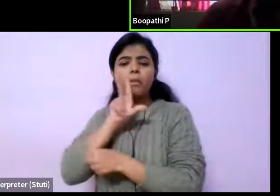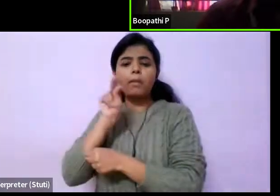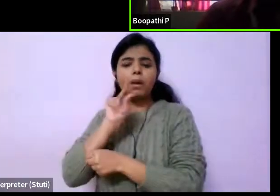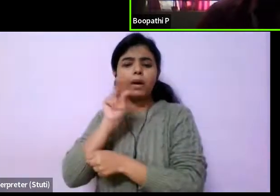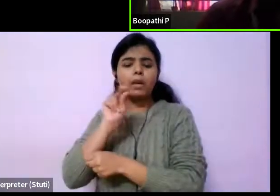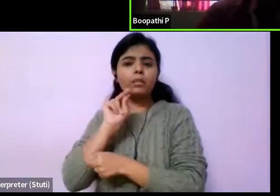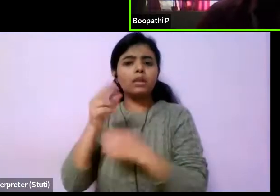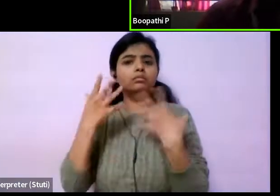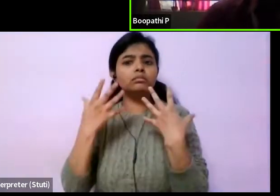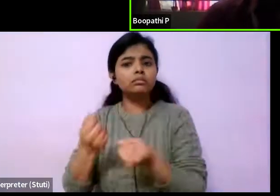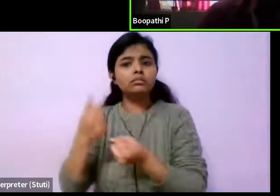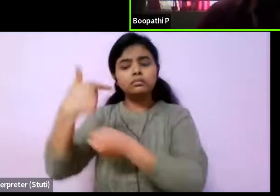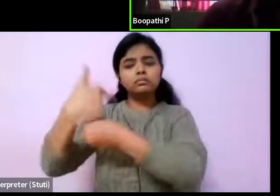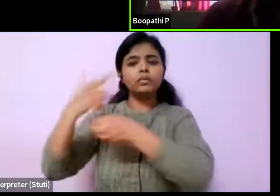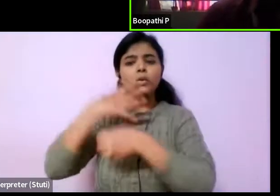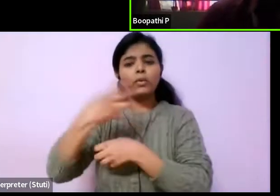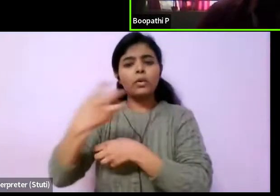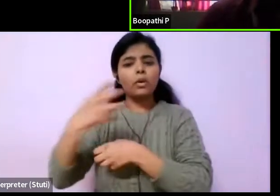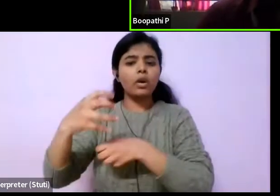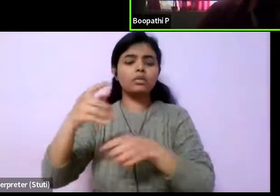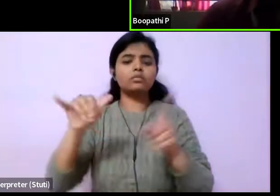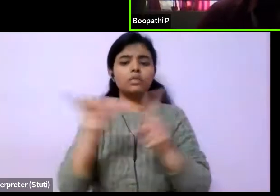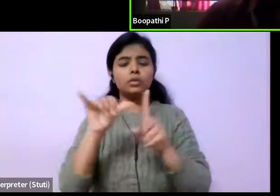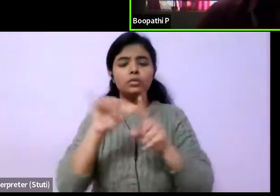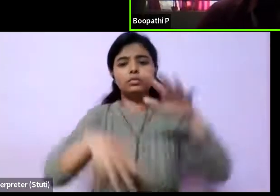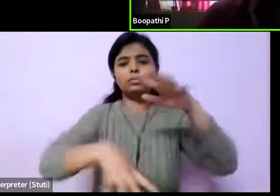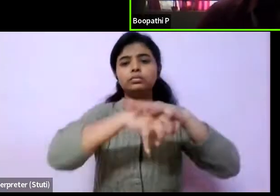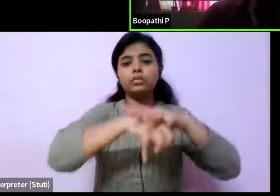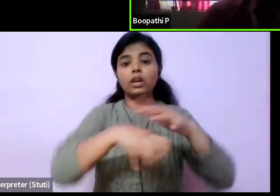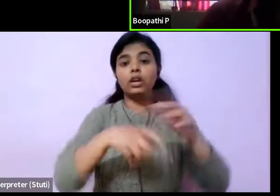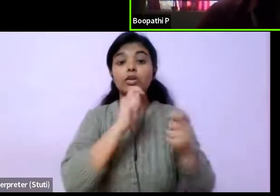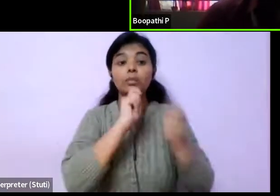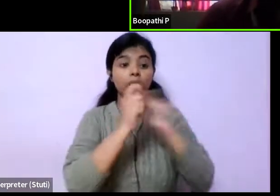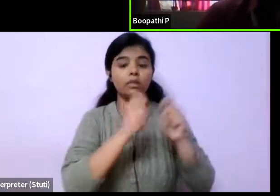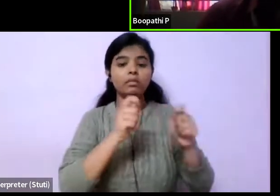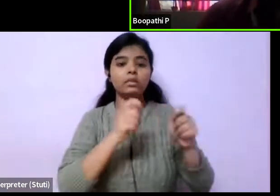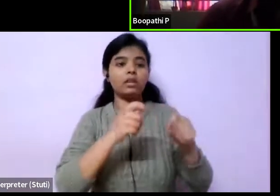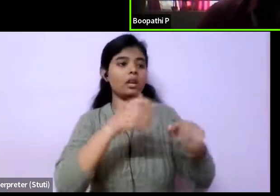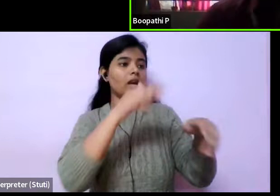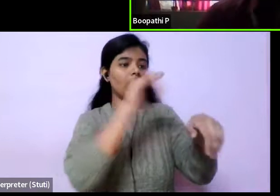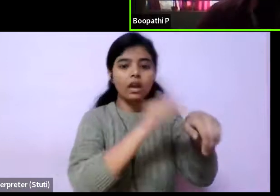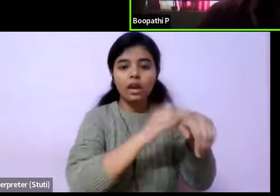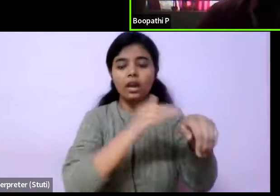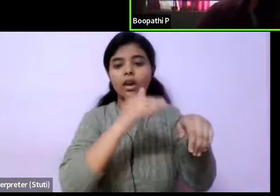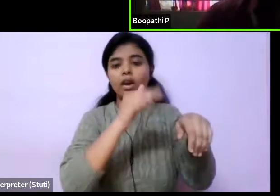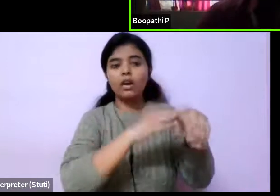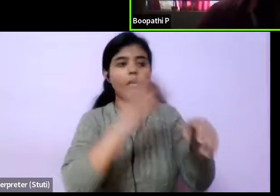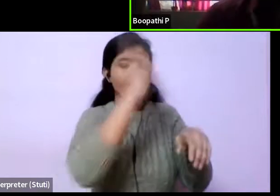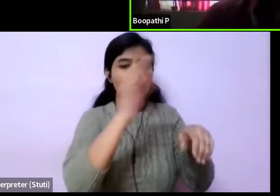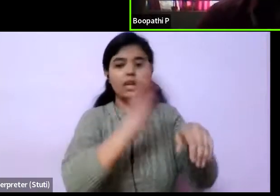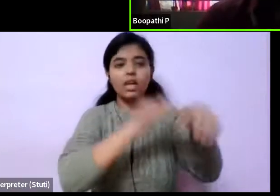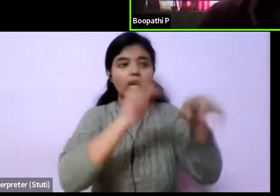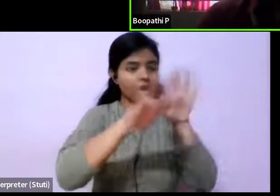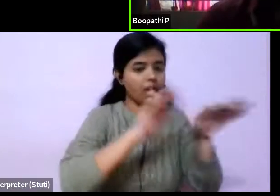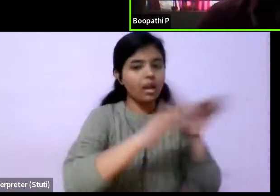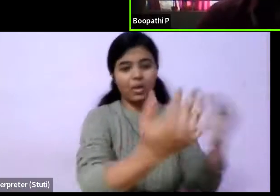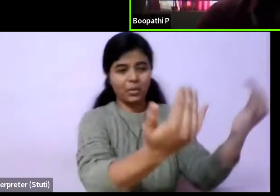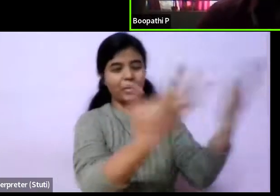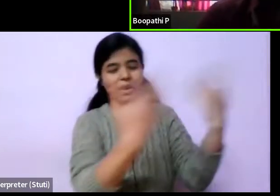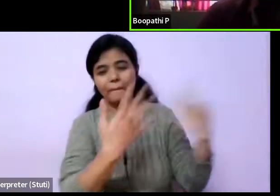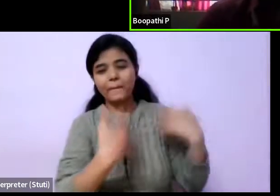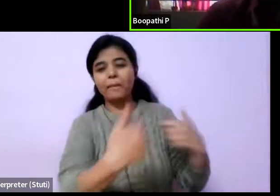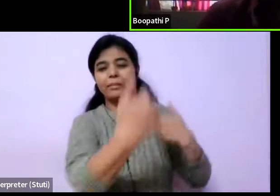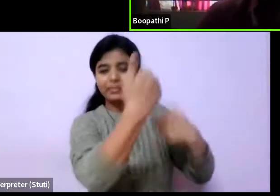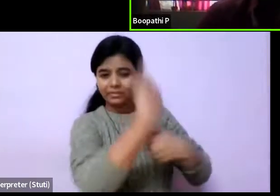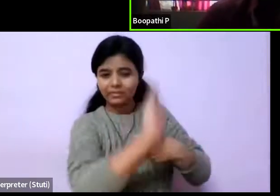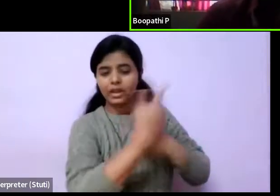did not actually rely on mainstream media. Usually they used to go to the mainstream media office and ask them to cover their story.